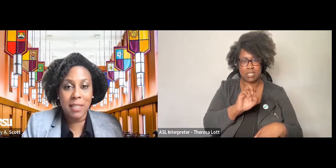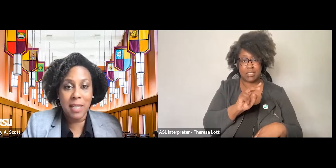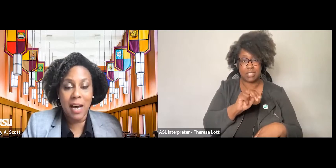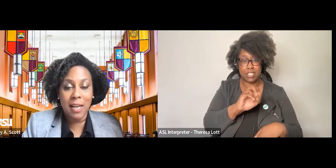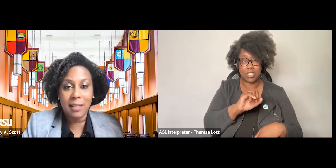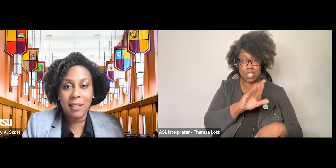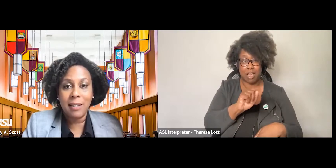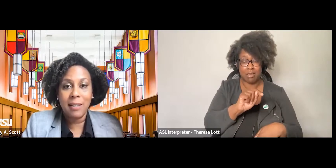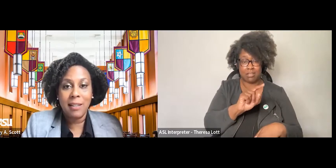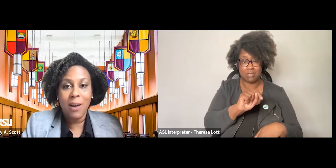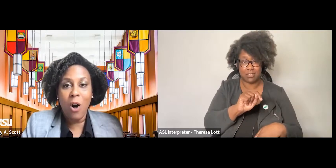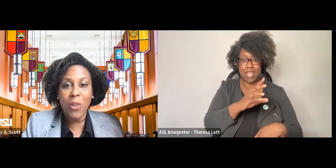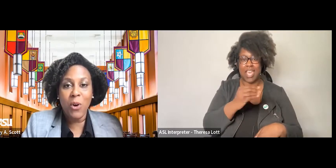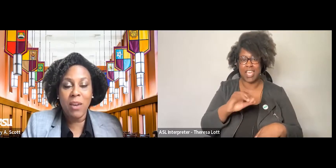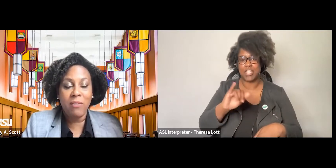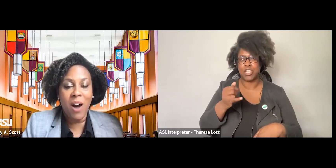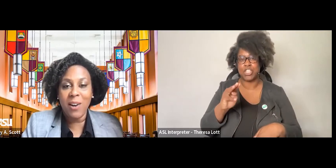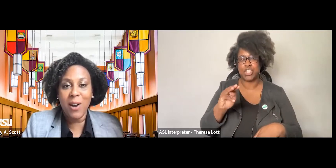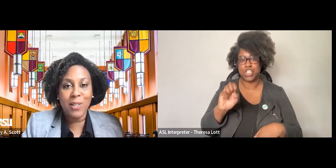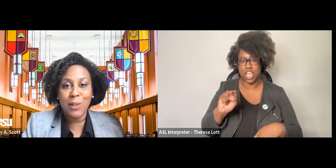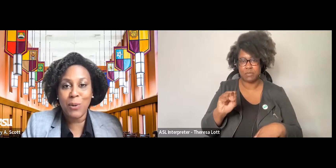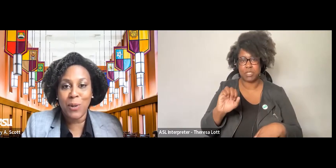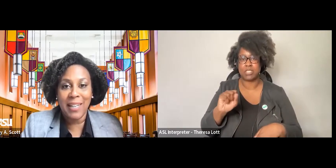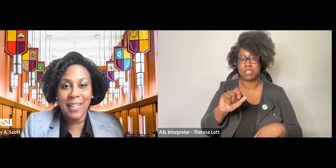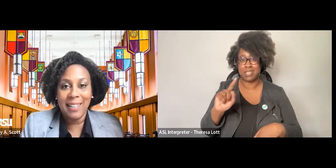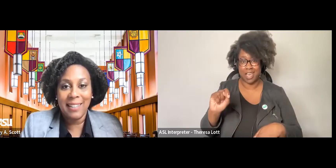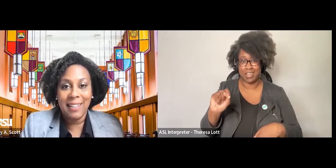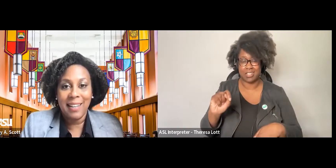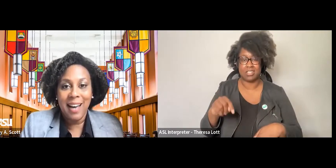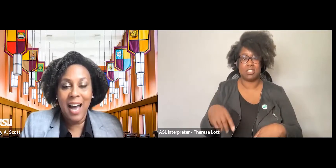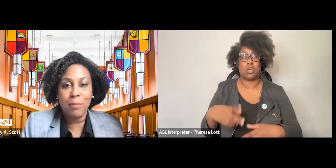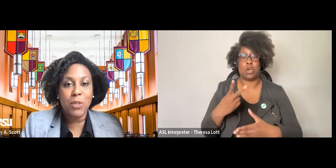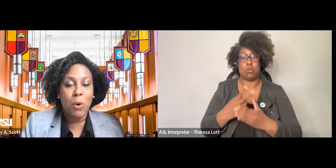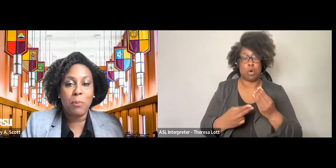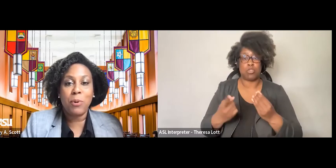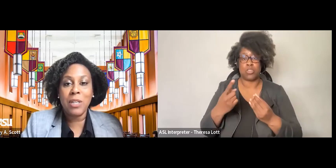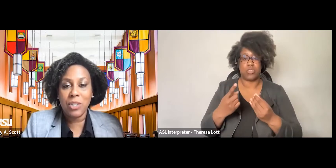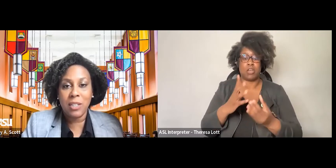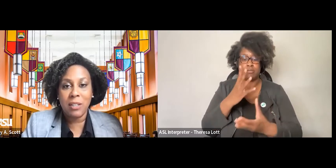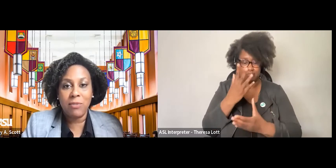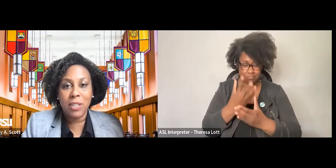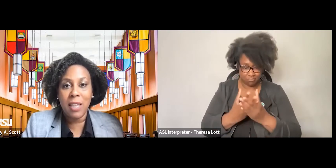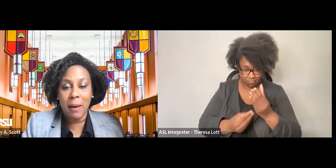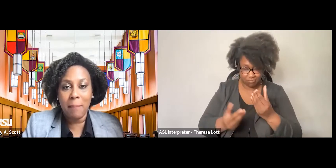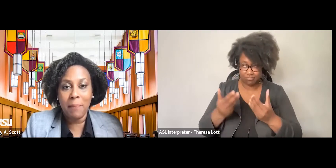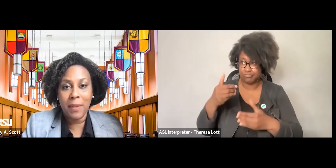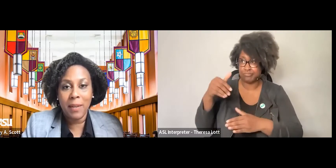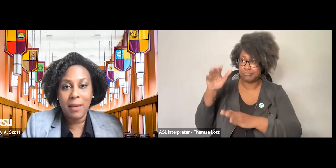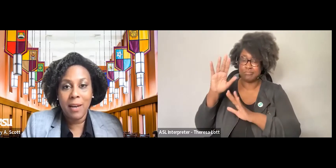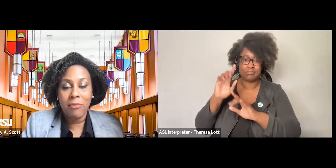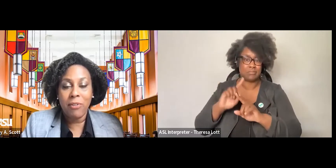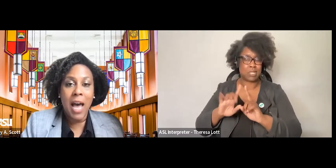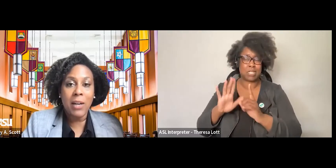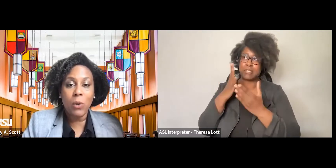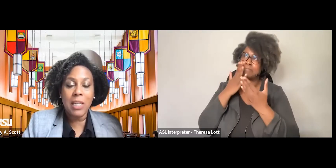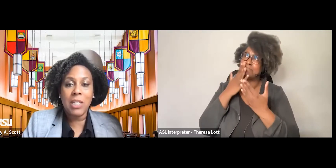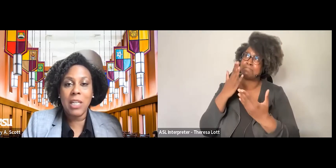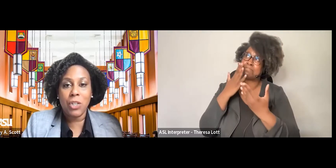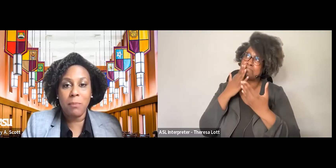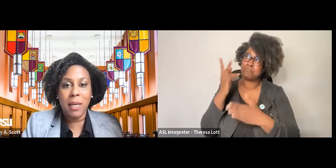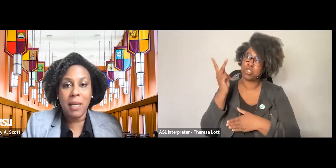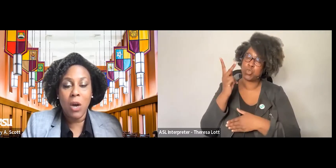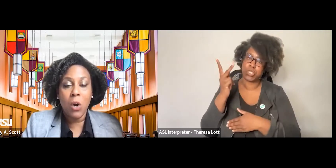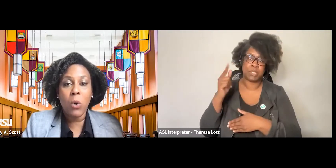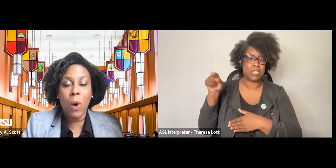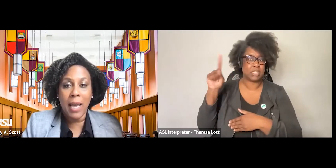James Scott. Although they've gone on to glory, I am so appreciative to them for not only